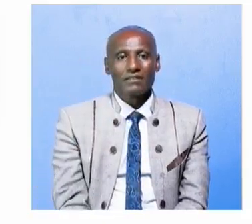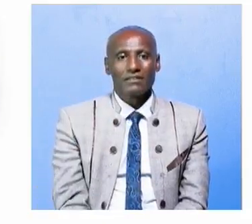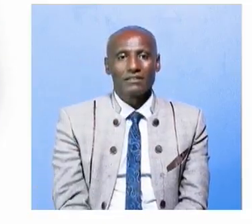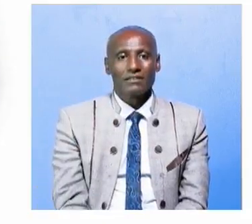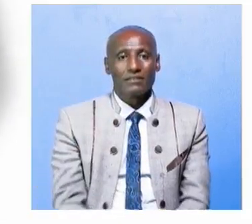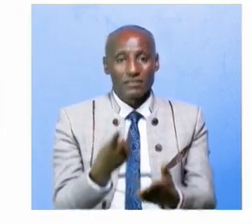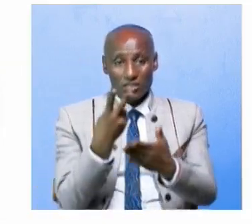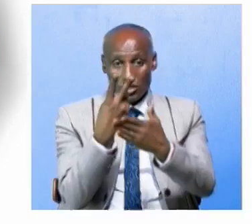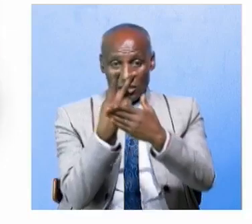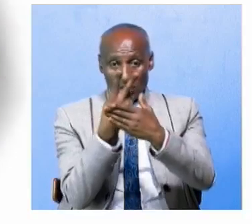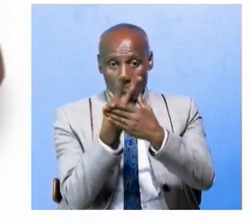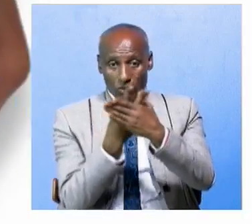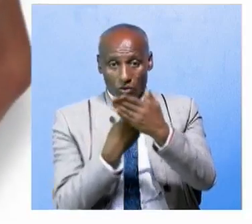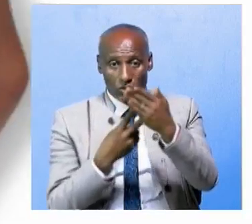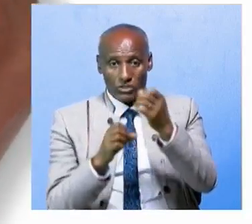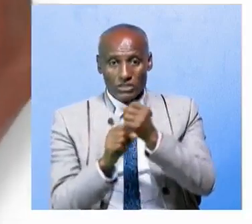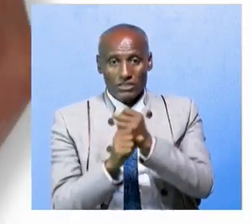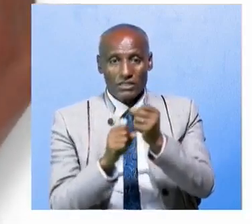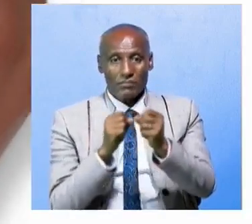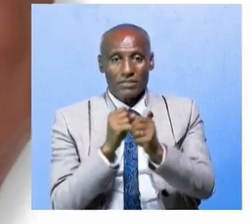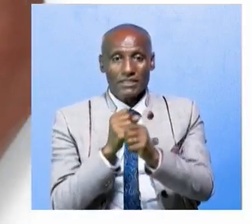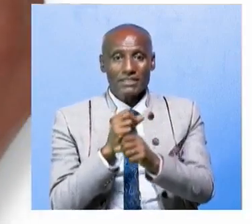both subjects are